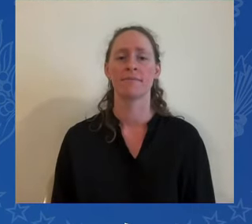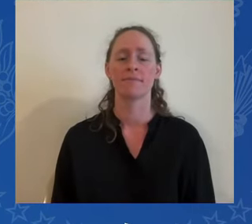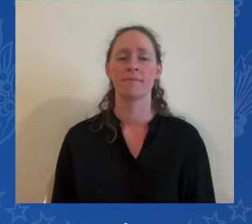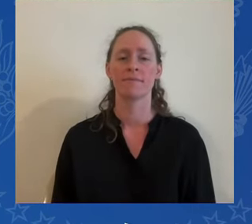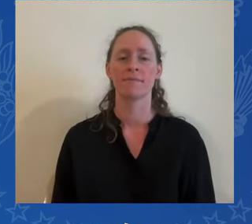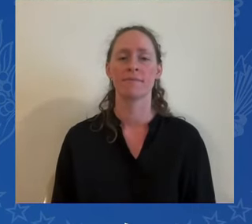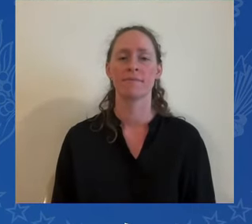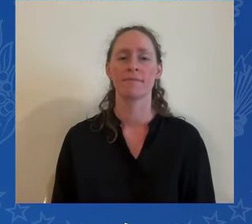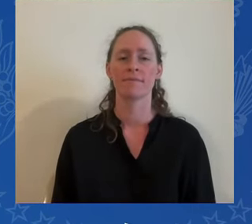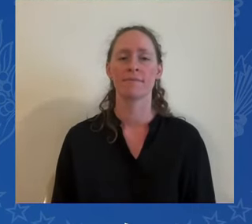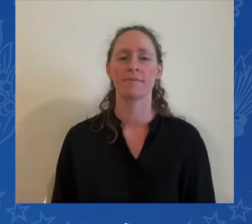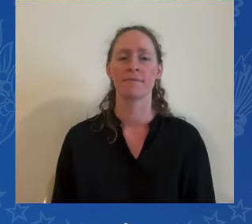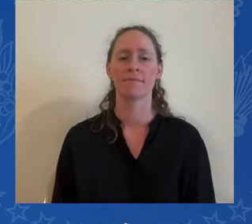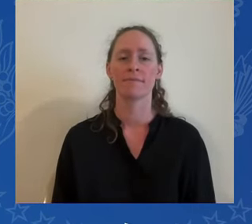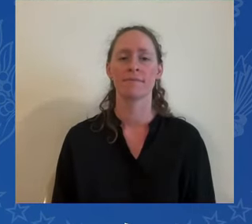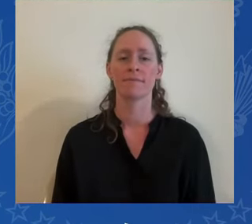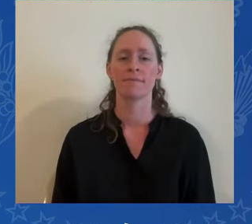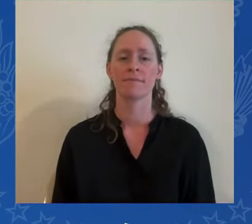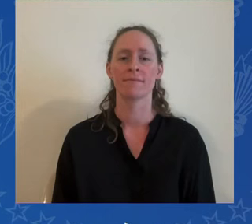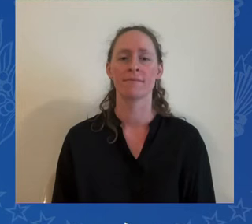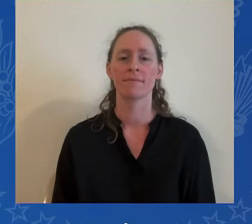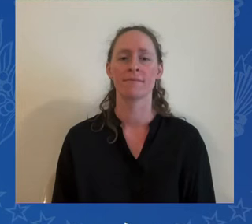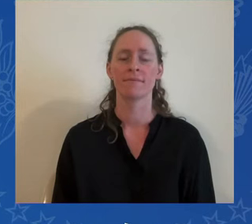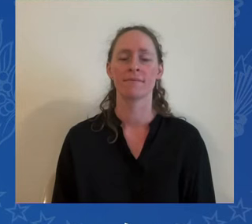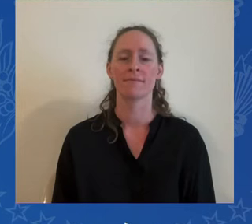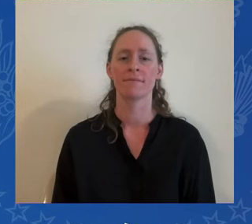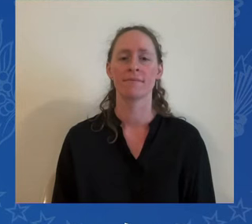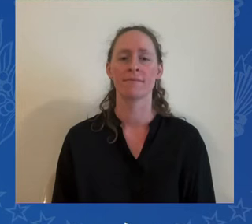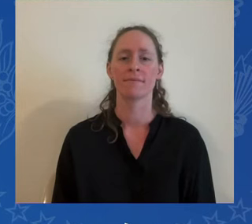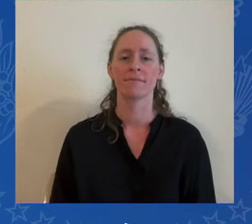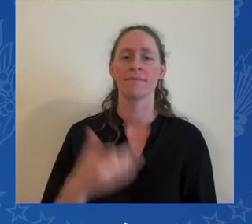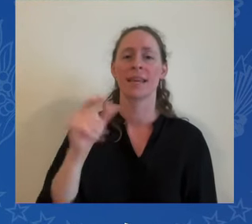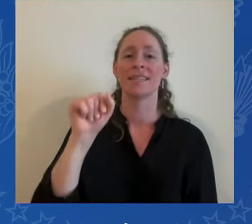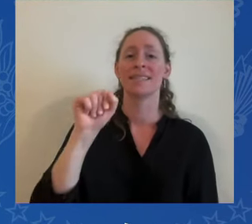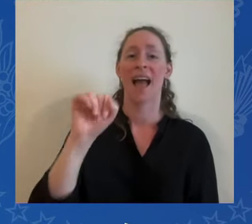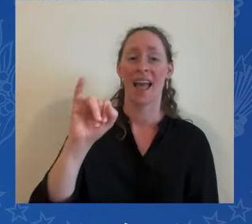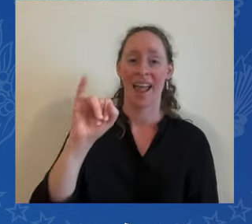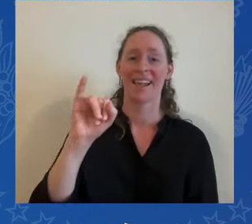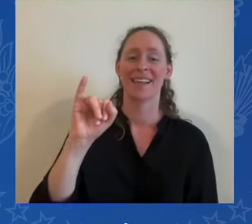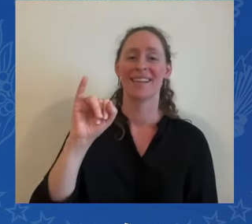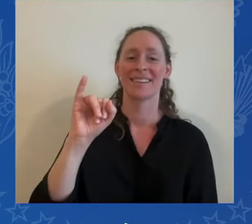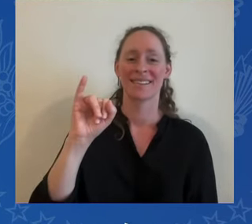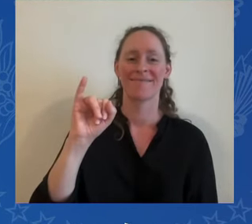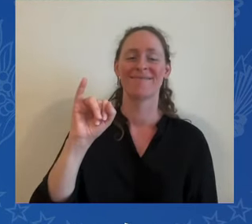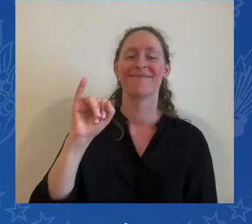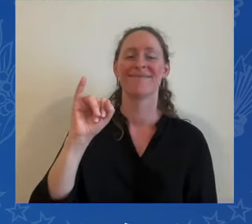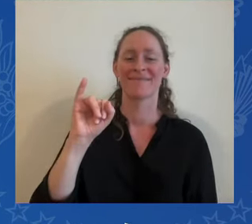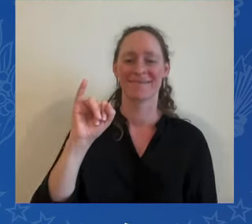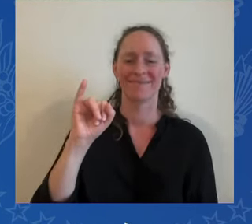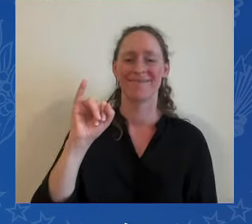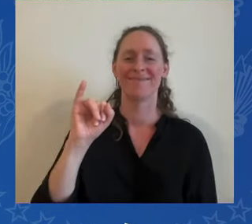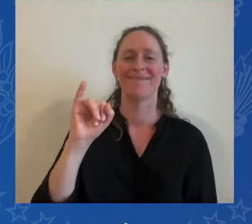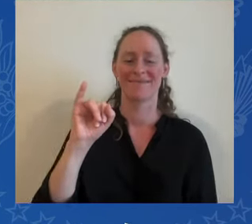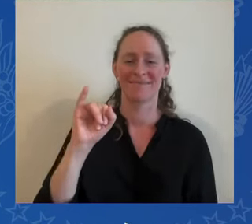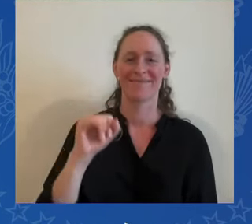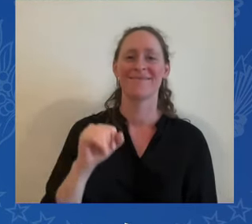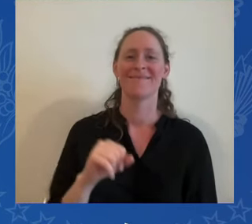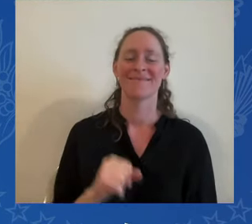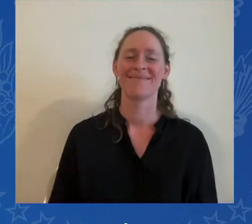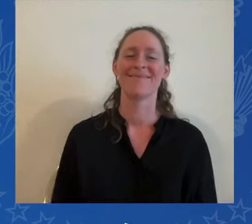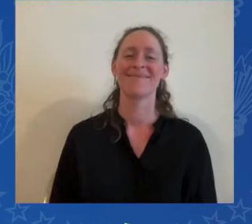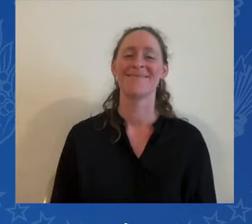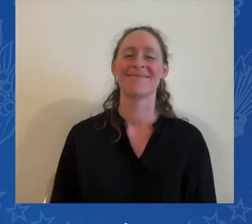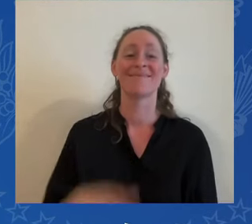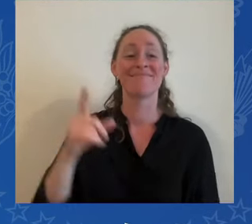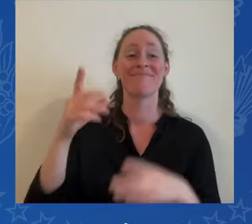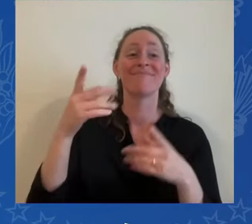FDNY firefighter Patrick Thornton heard a distress call. A motorist was taking on water. Within